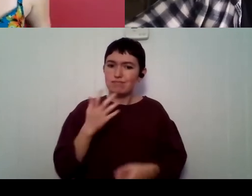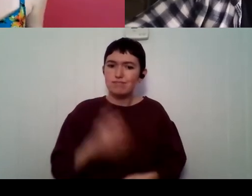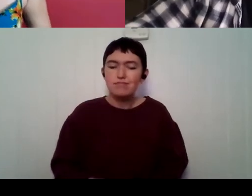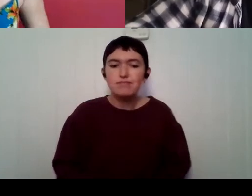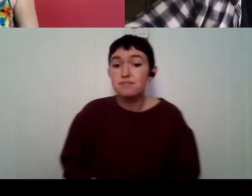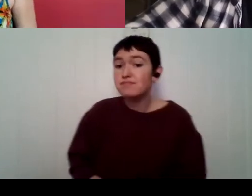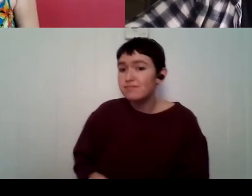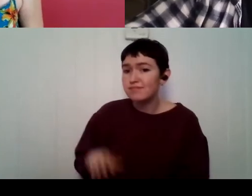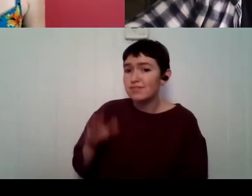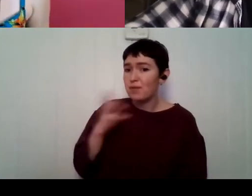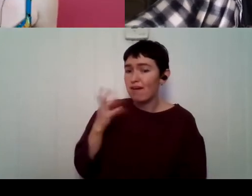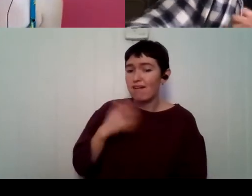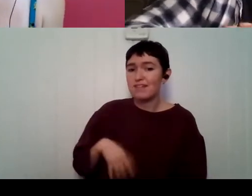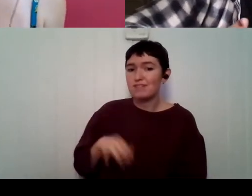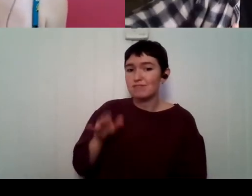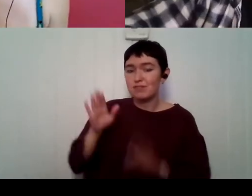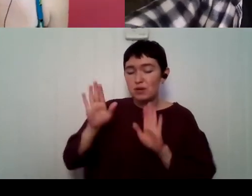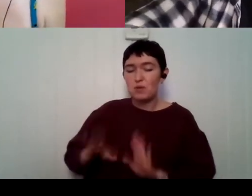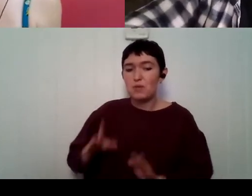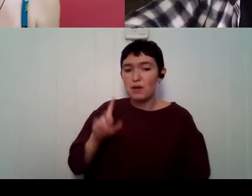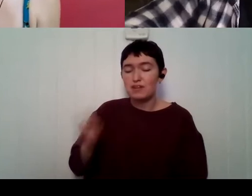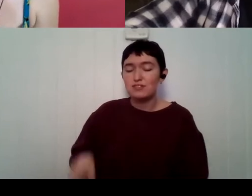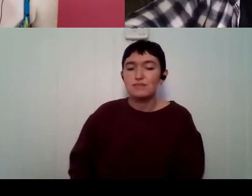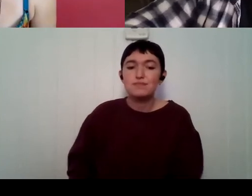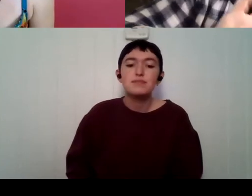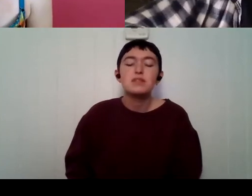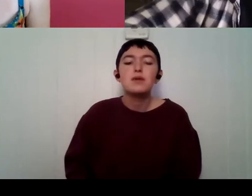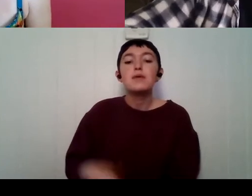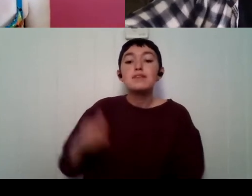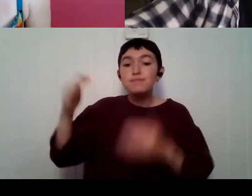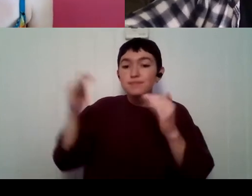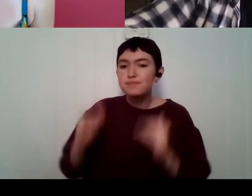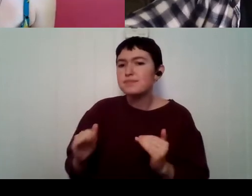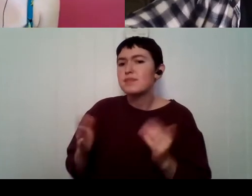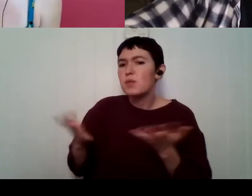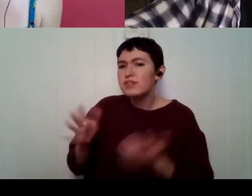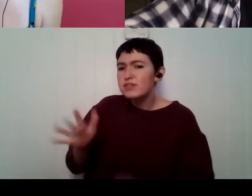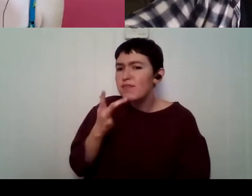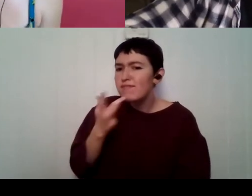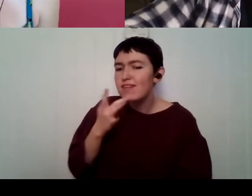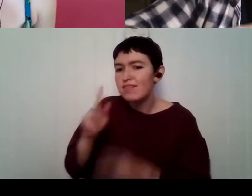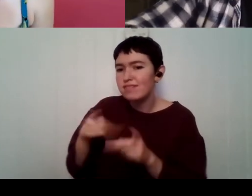Sure. That's a great question for sure. Our next question is from Lorenzo. What is your favorite type of primate?